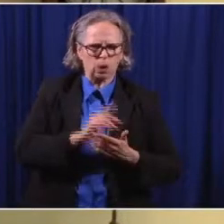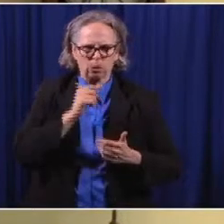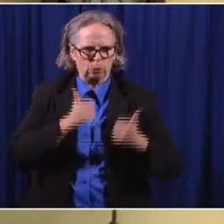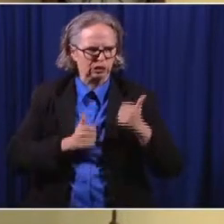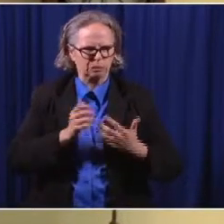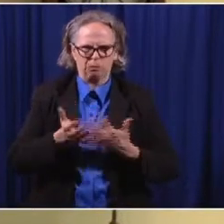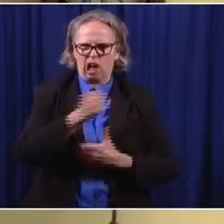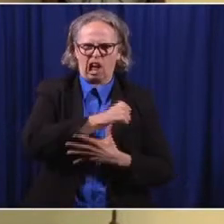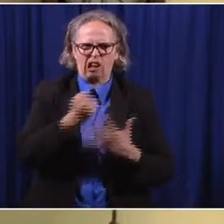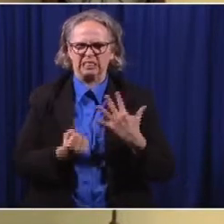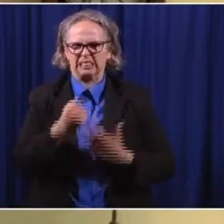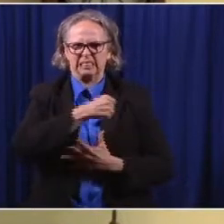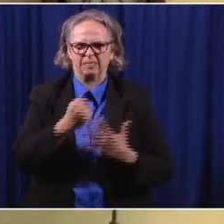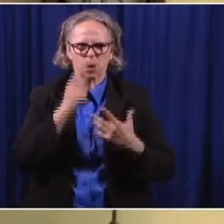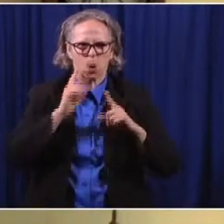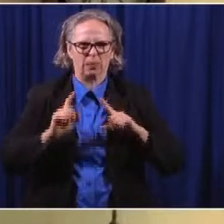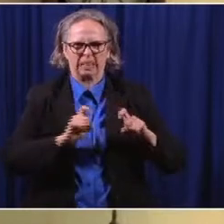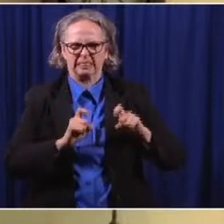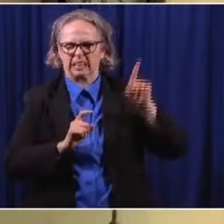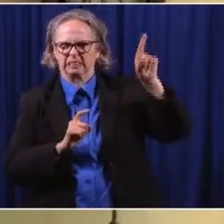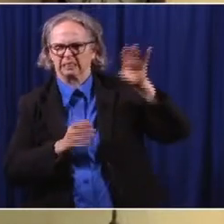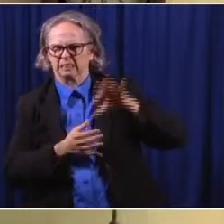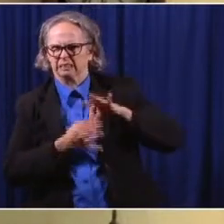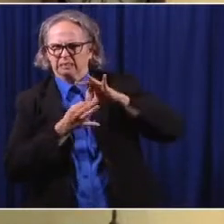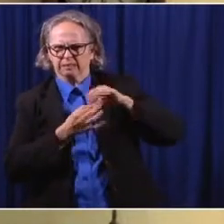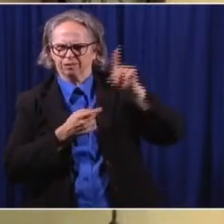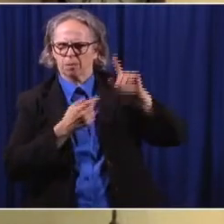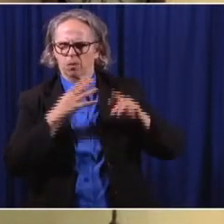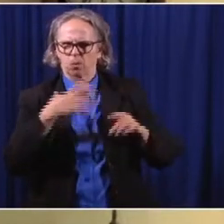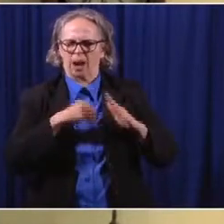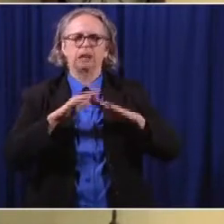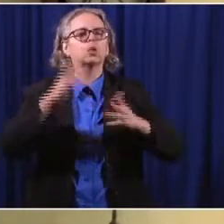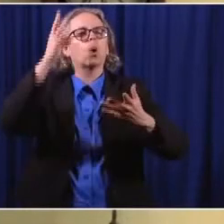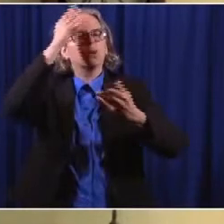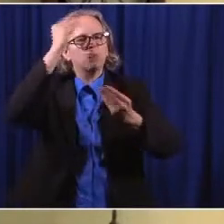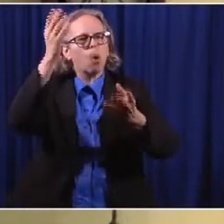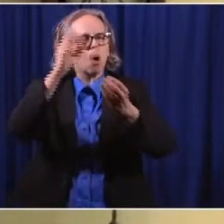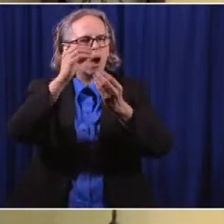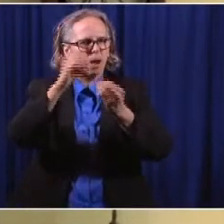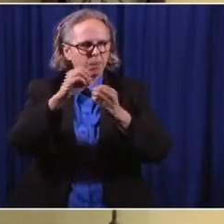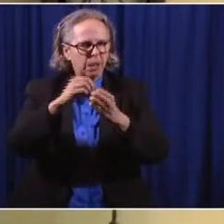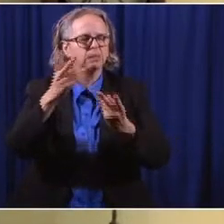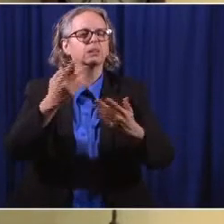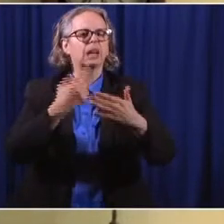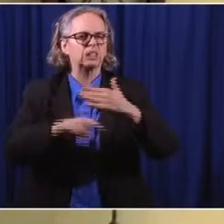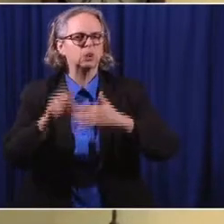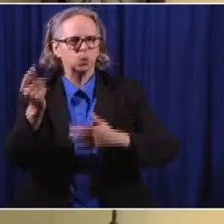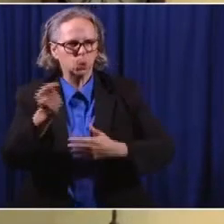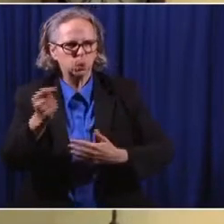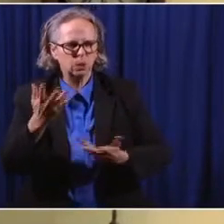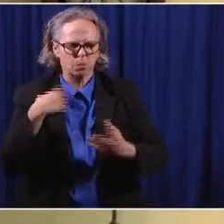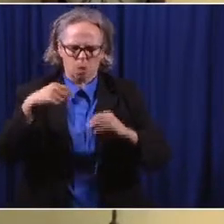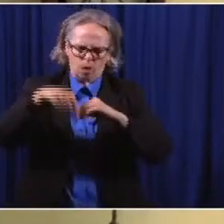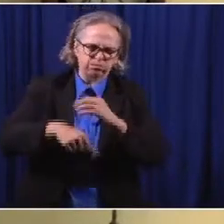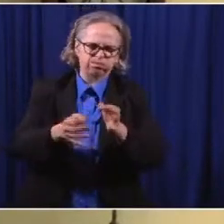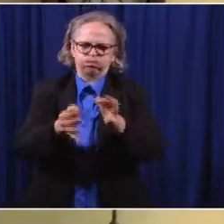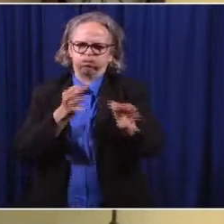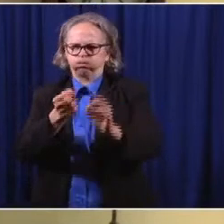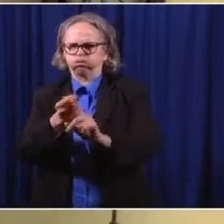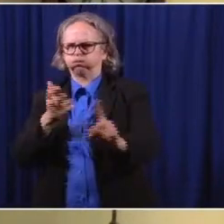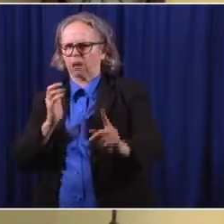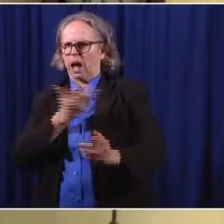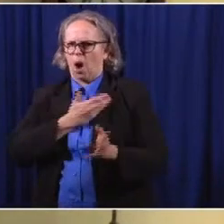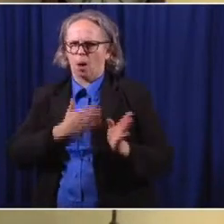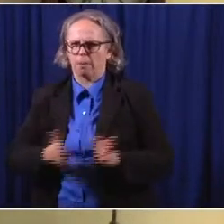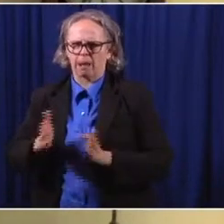all those things are coming. But I will come out. I will on Tuesday kind of give you a report. We may have one of our